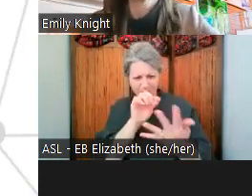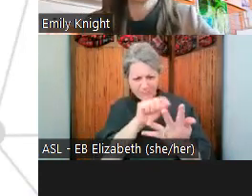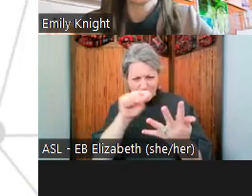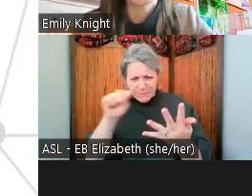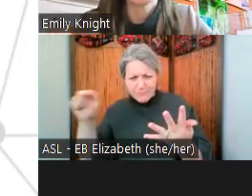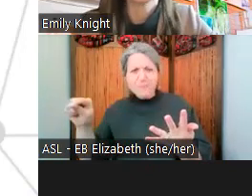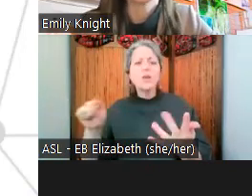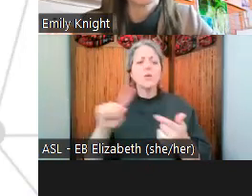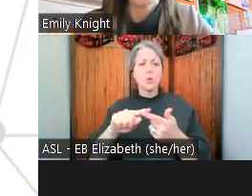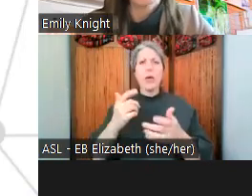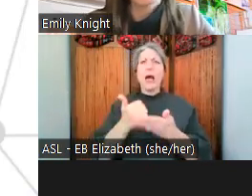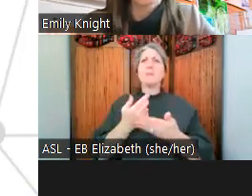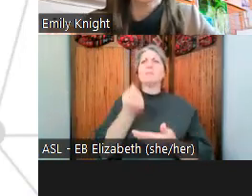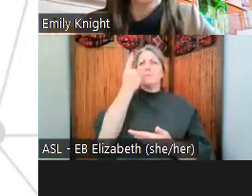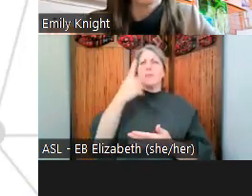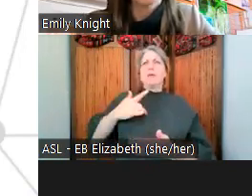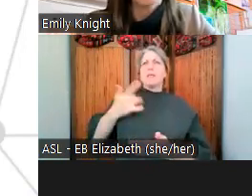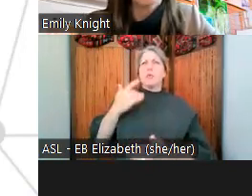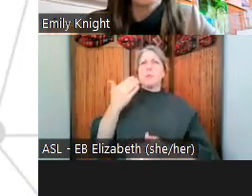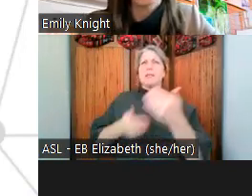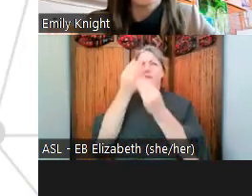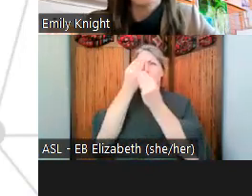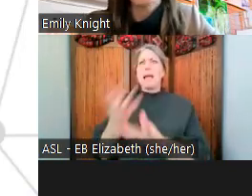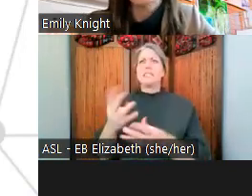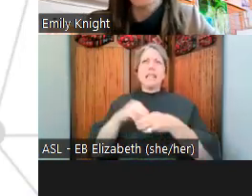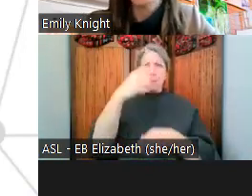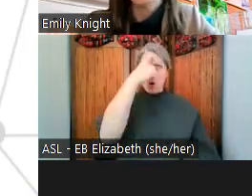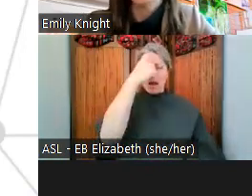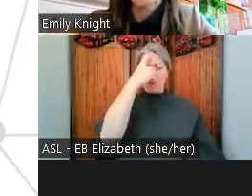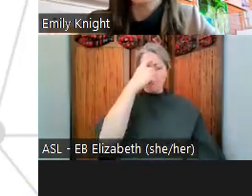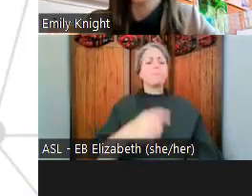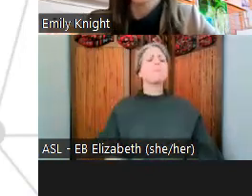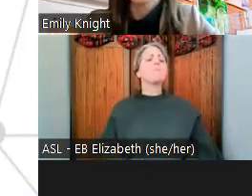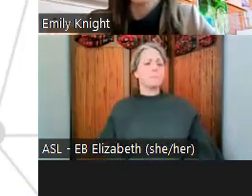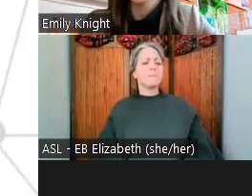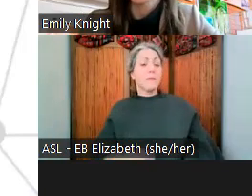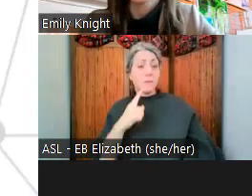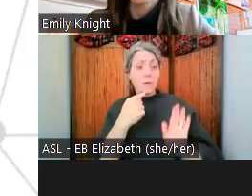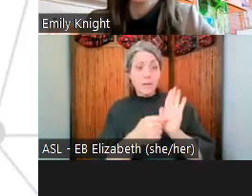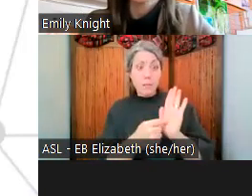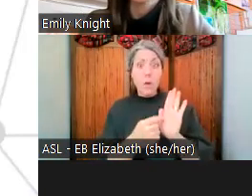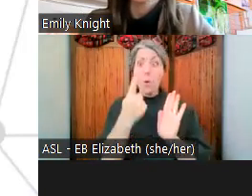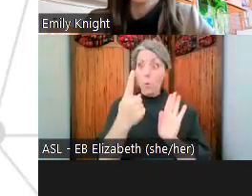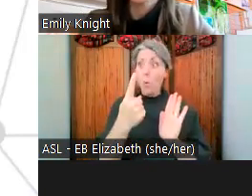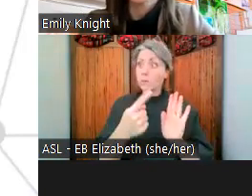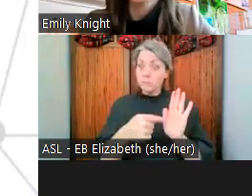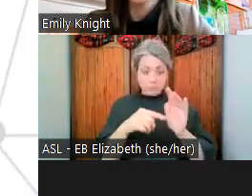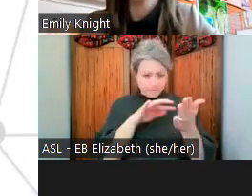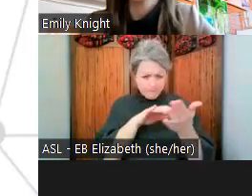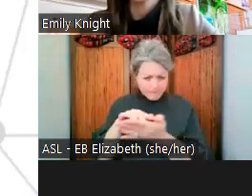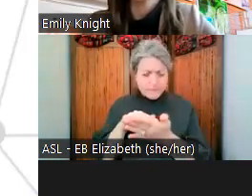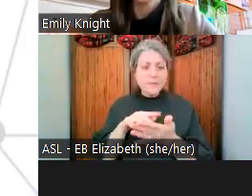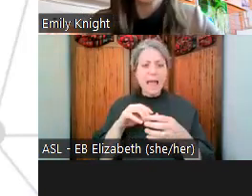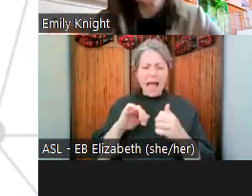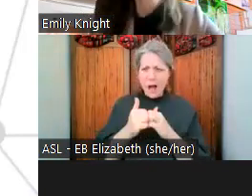So to illustrate that, we will look at one specific example of work that we've done to try to decipher visual processing in autism